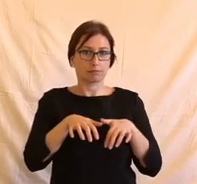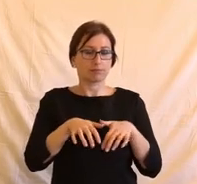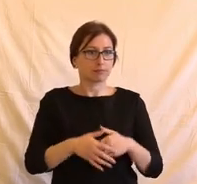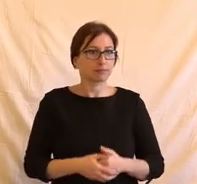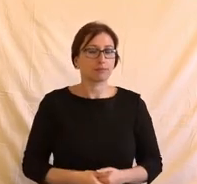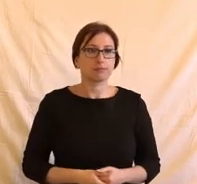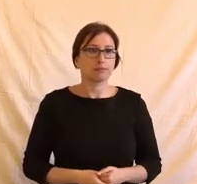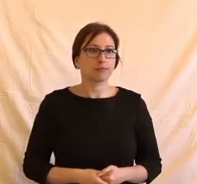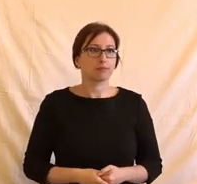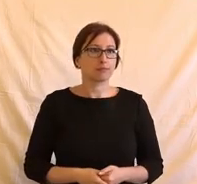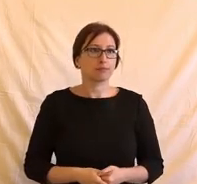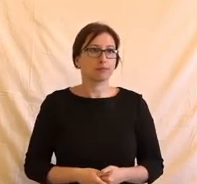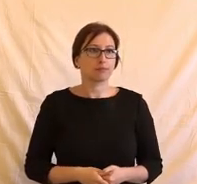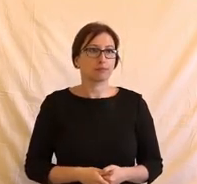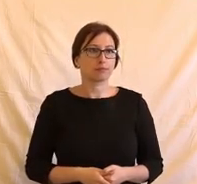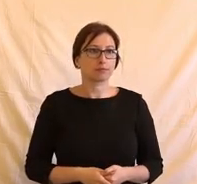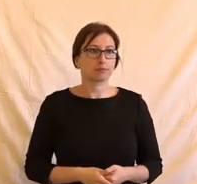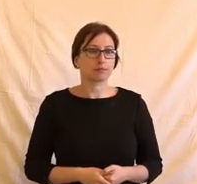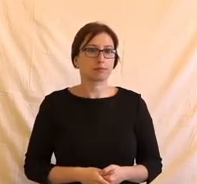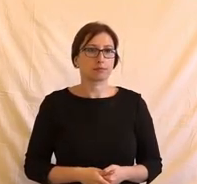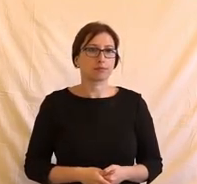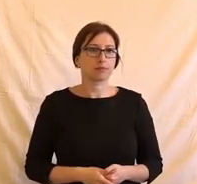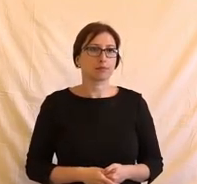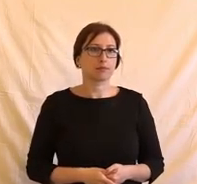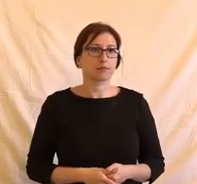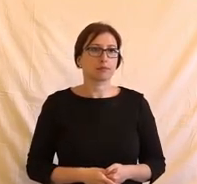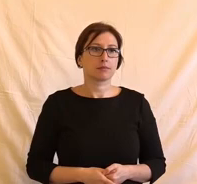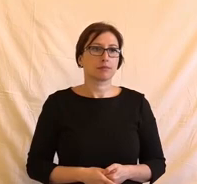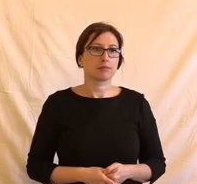And finally the manager of the place comes there and